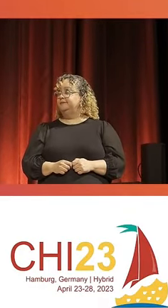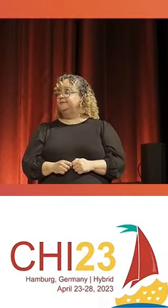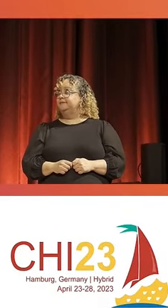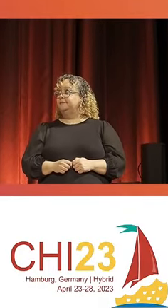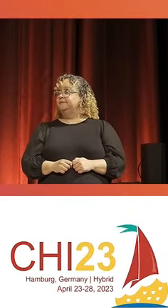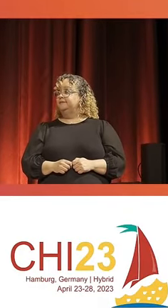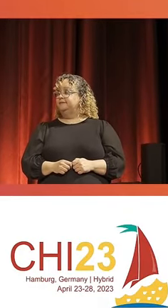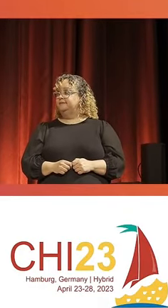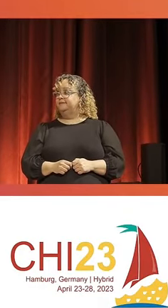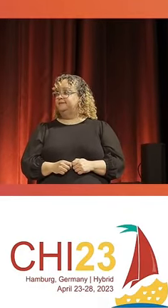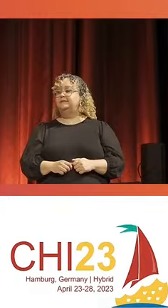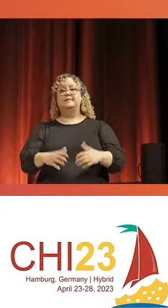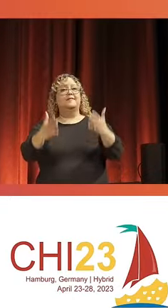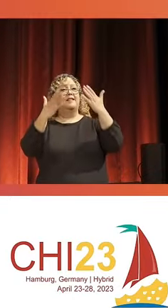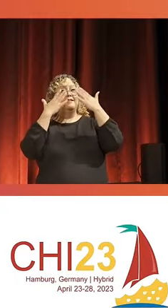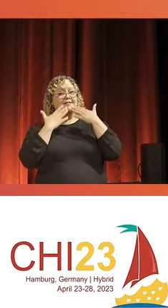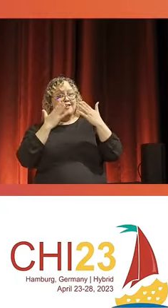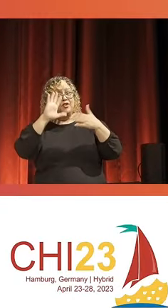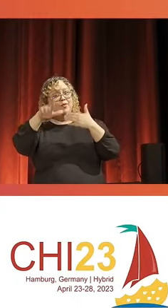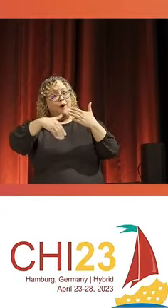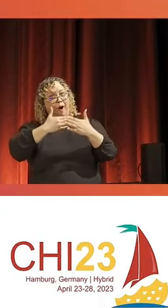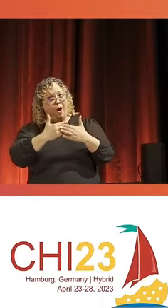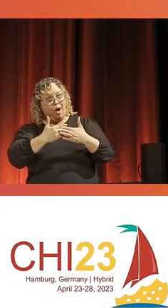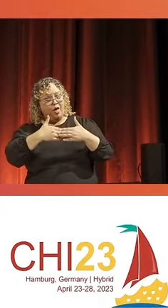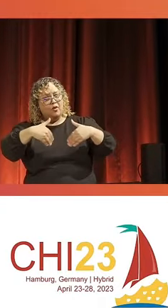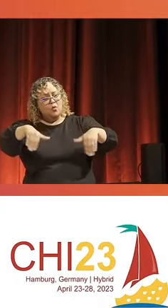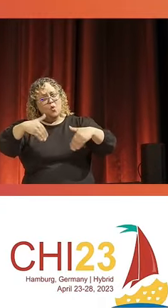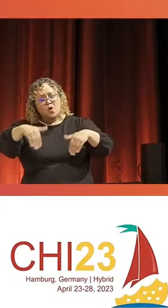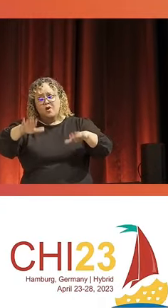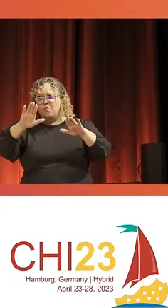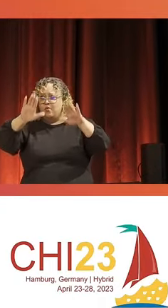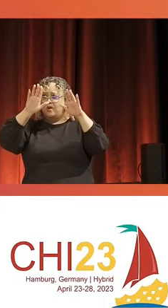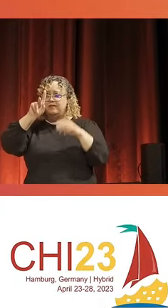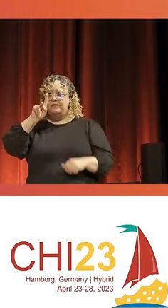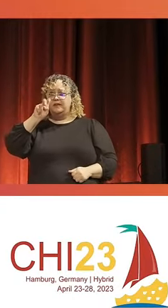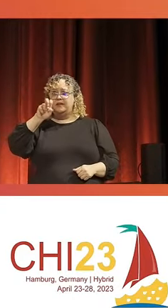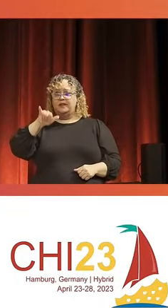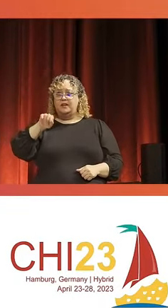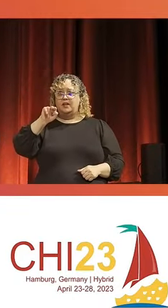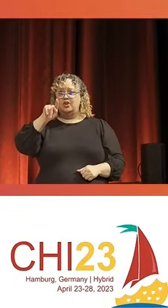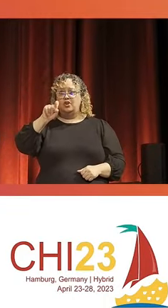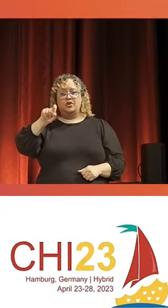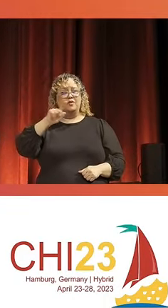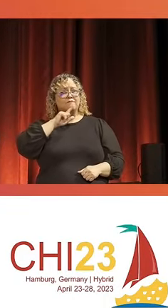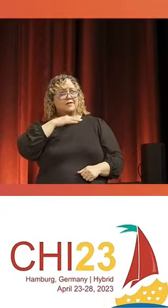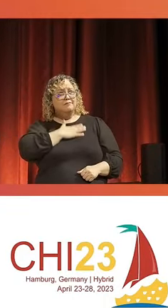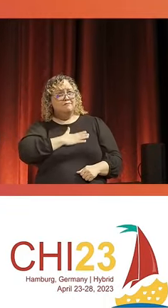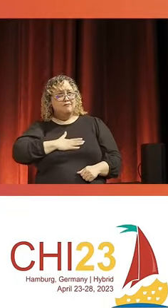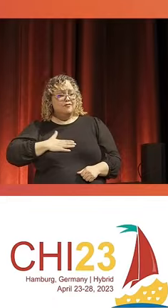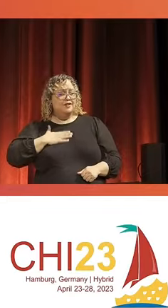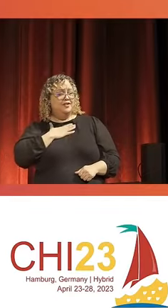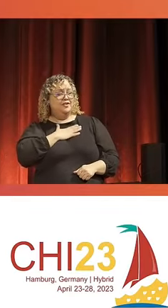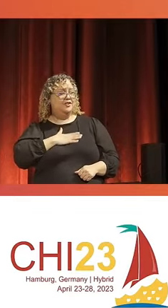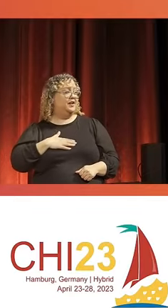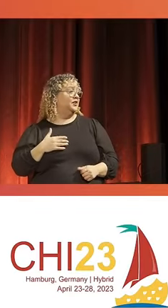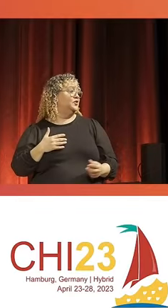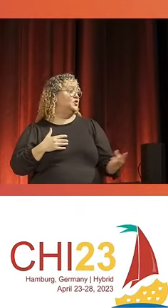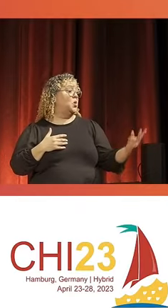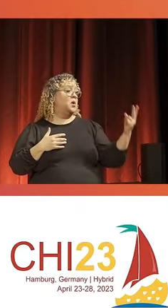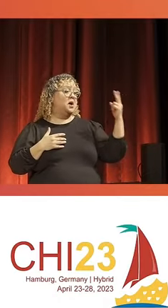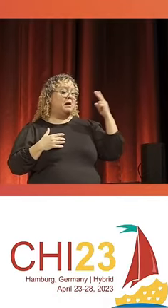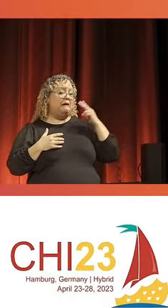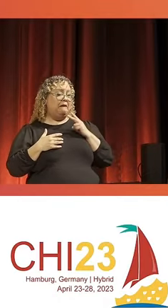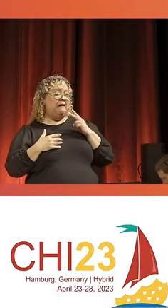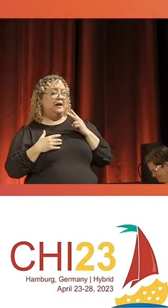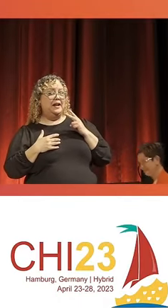All right, well, thank you all very much. Wonderful keynote, we appreciate it. Let me get Albert and Kaisa up here again one last time. Round